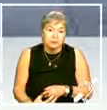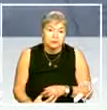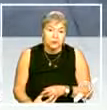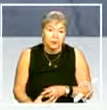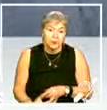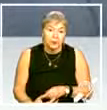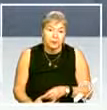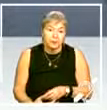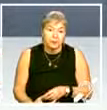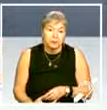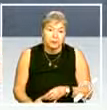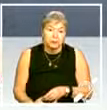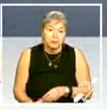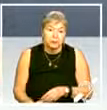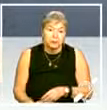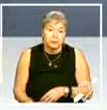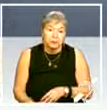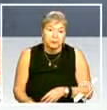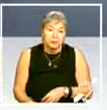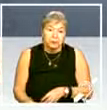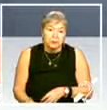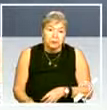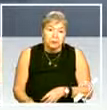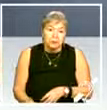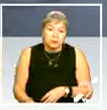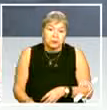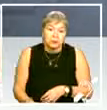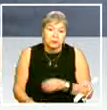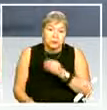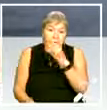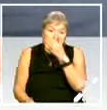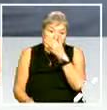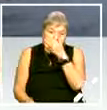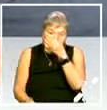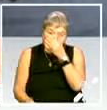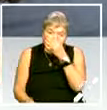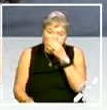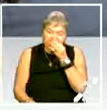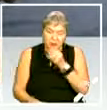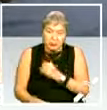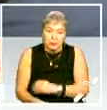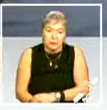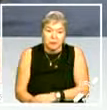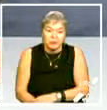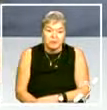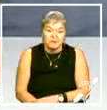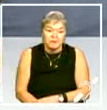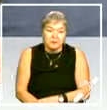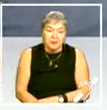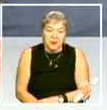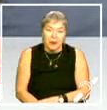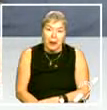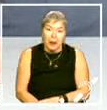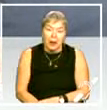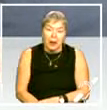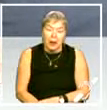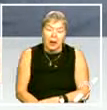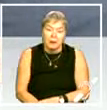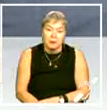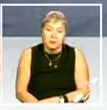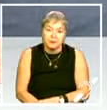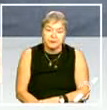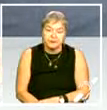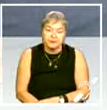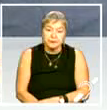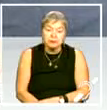charges. For example, this one here is a thermobaric grenade that was used to burn rooms